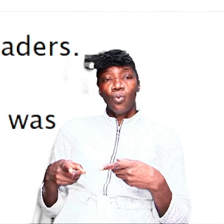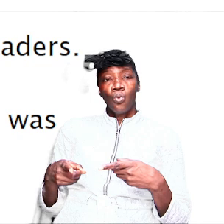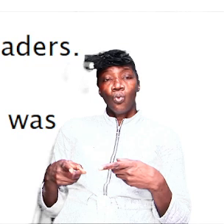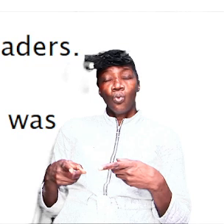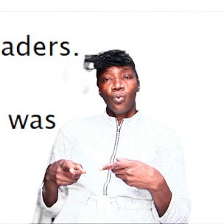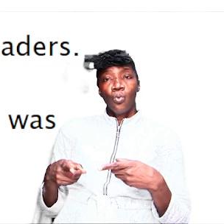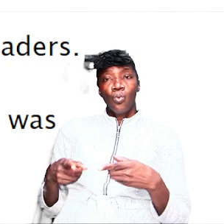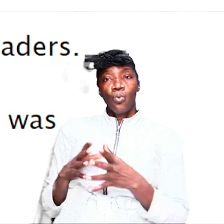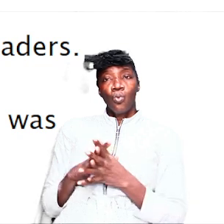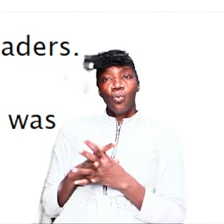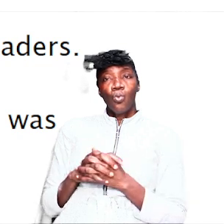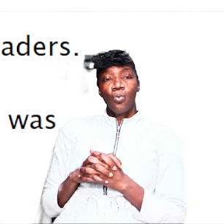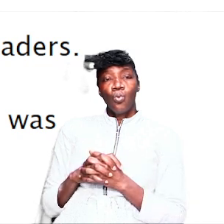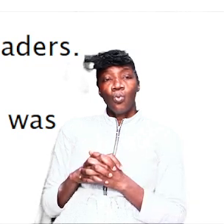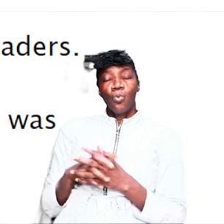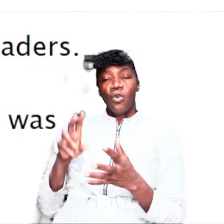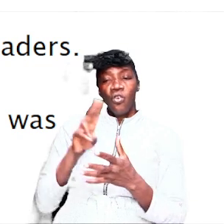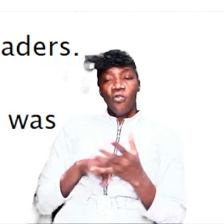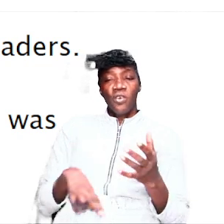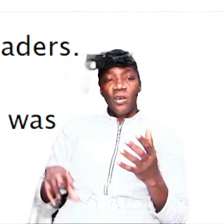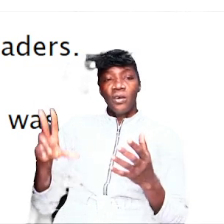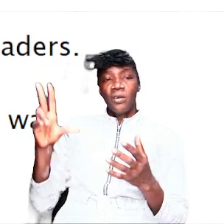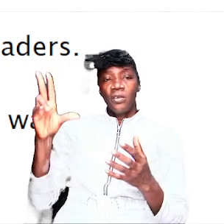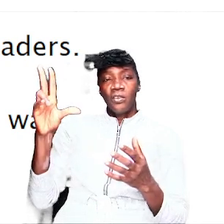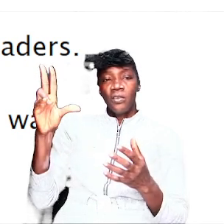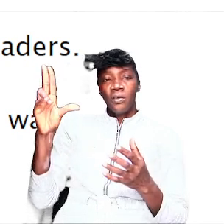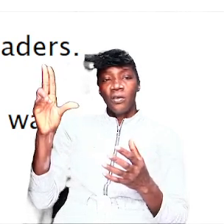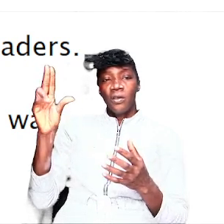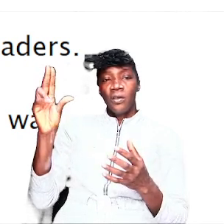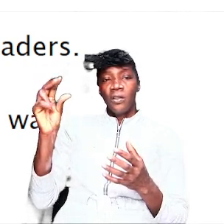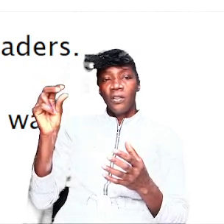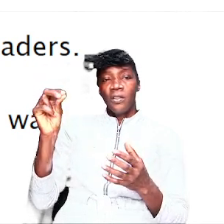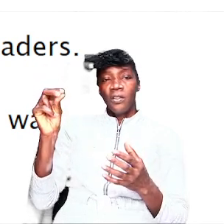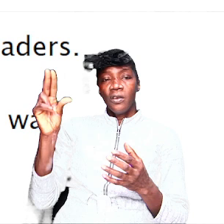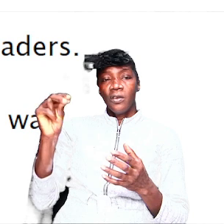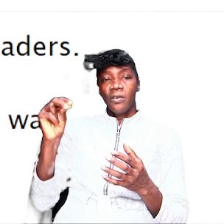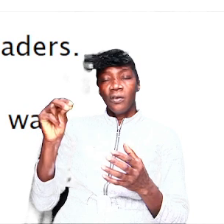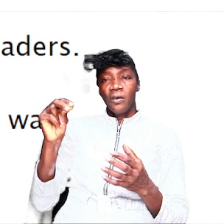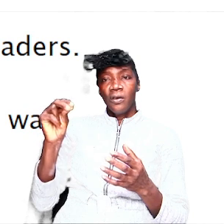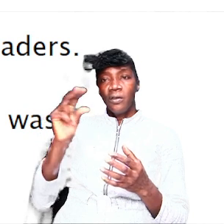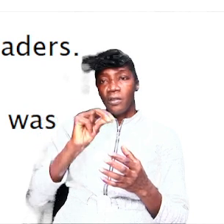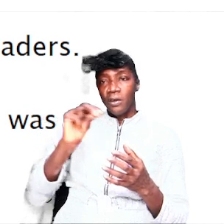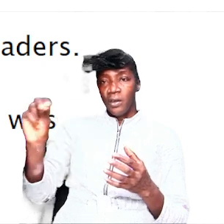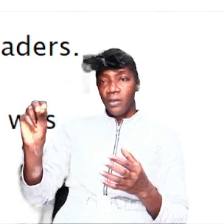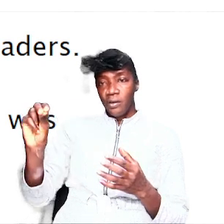33. Verse 33 of 1 Samuel 14.